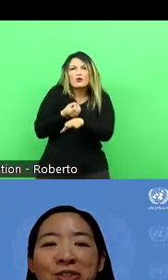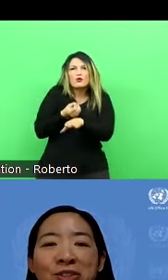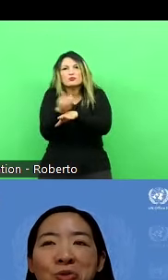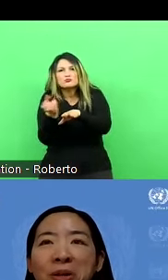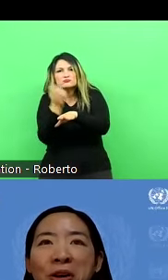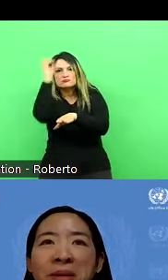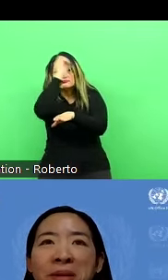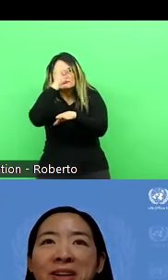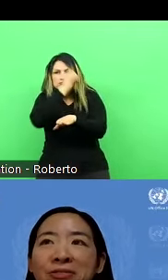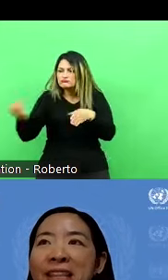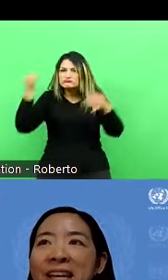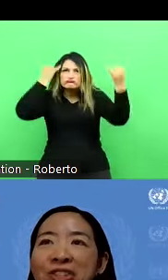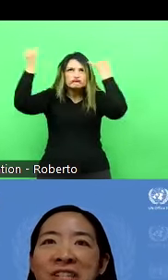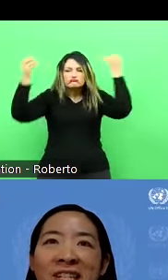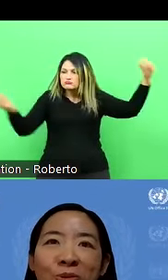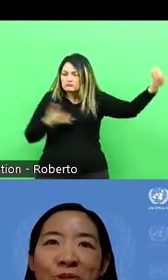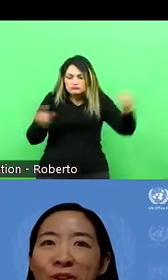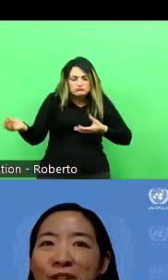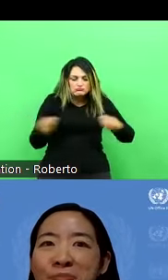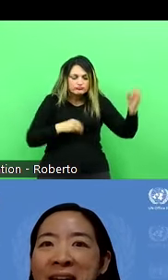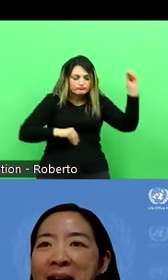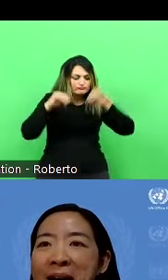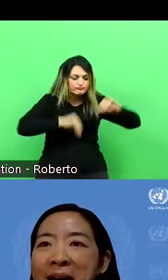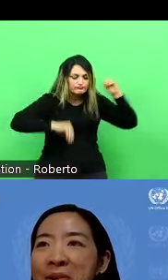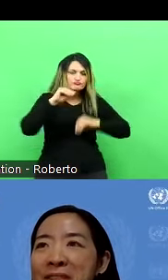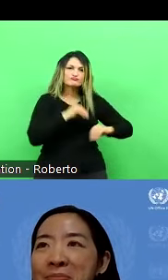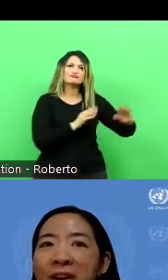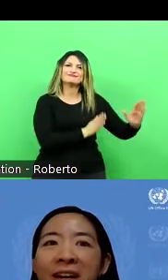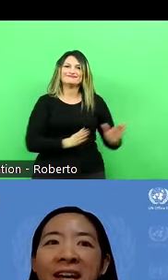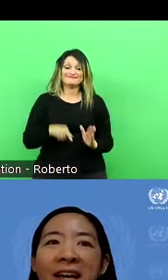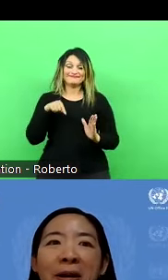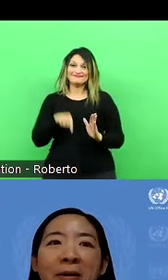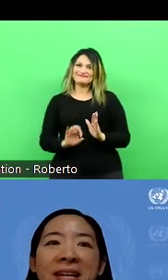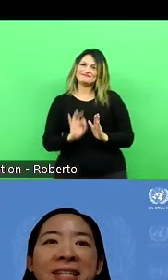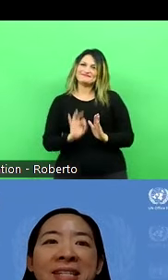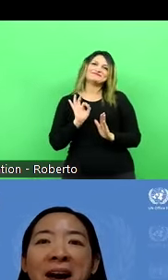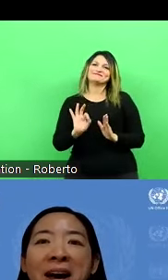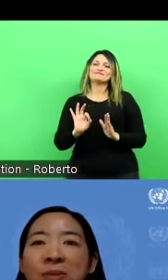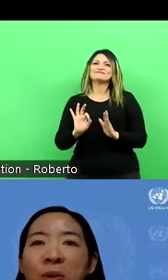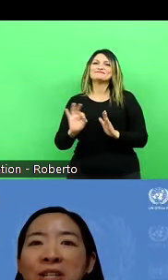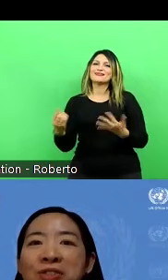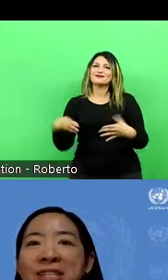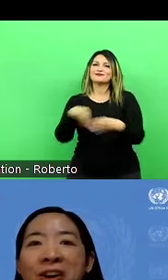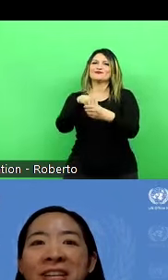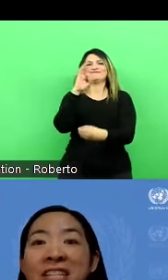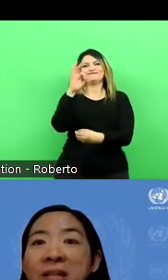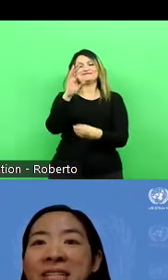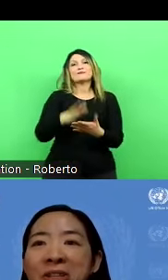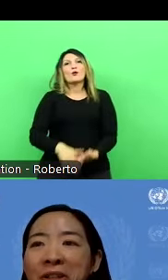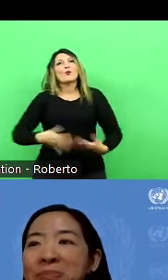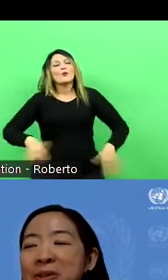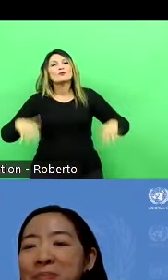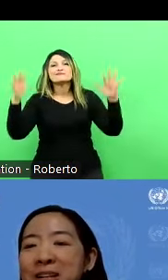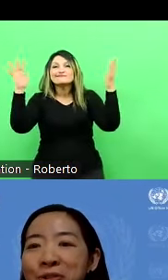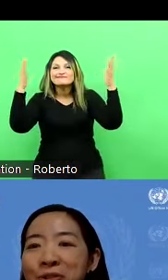final scoreboard, big congratulations to those who made it up on the board. And it seems the hardest question is on the disability